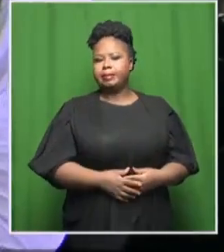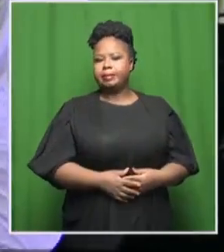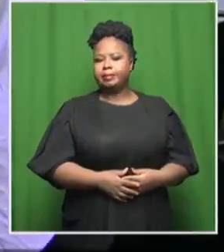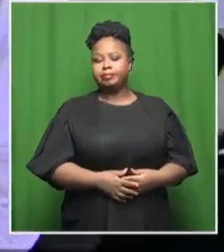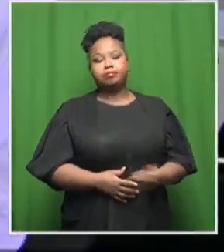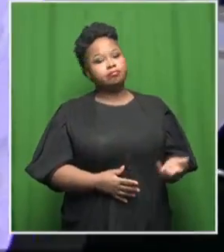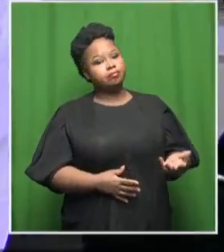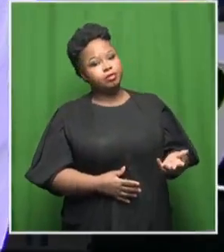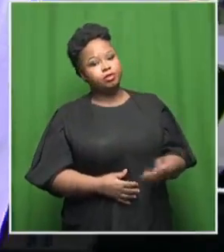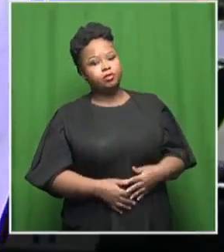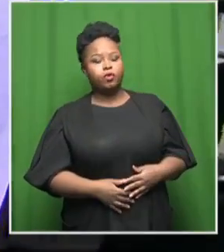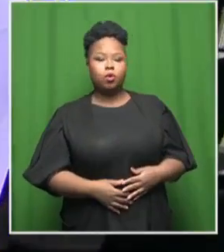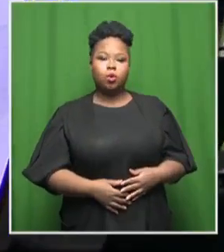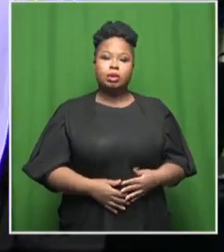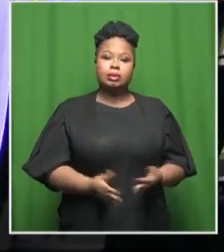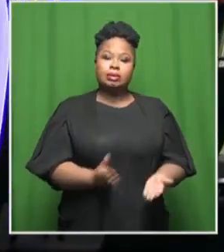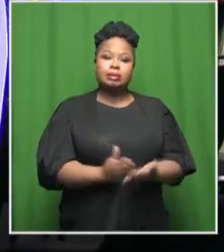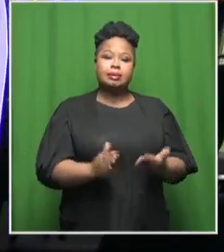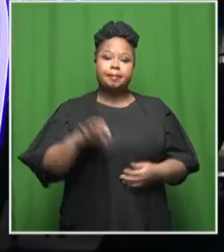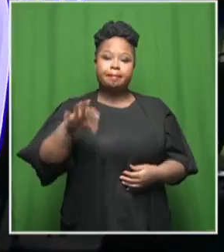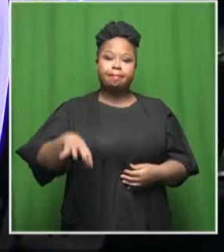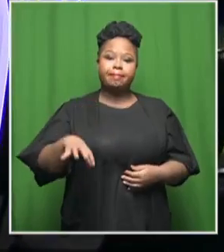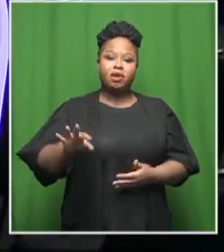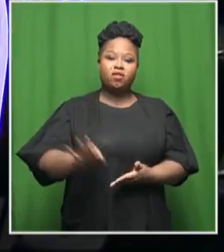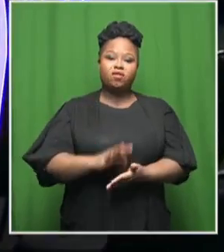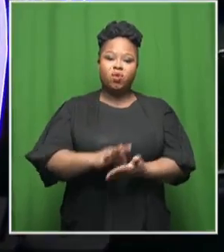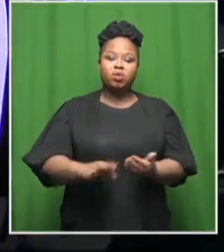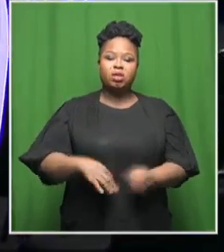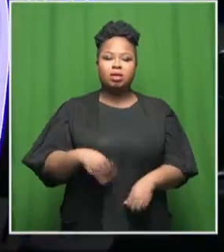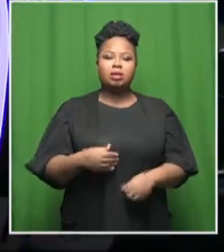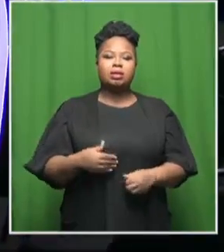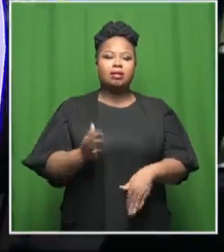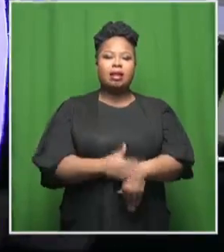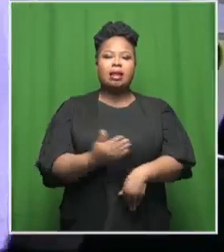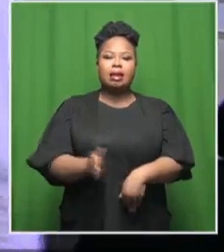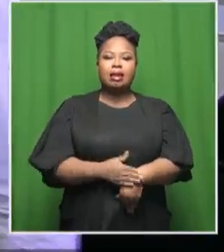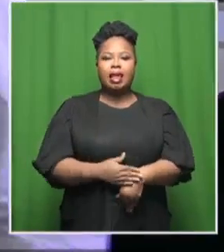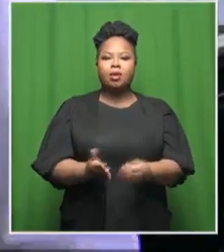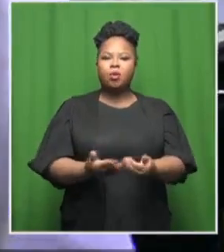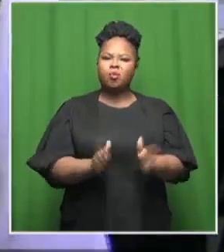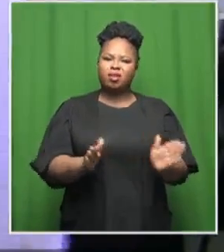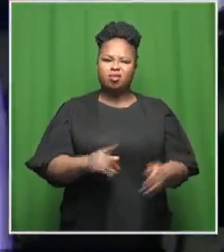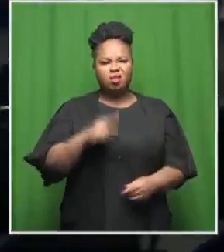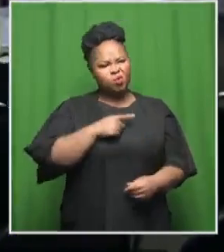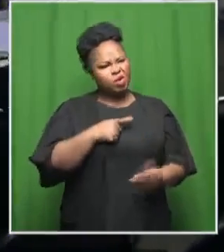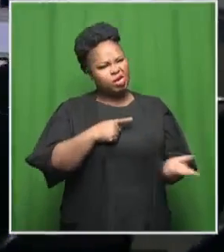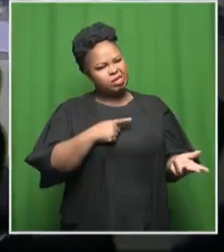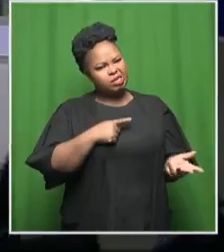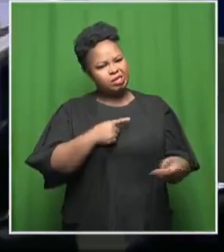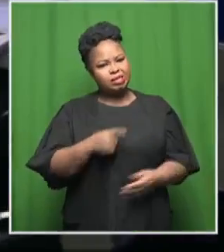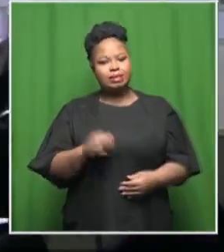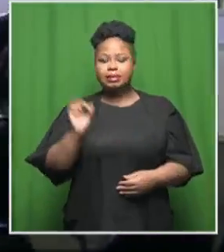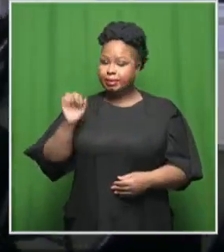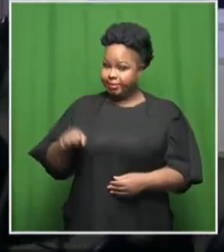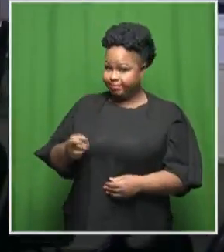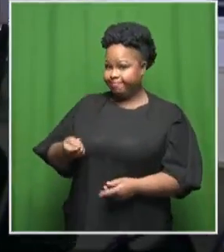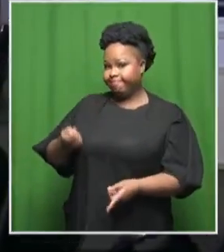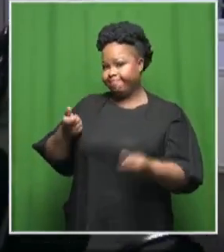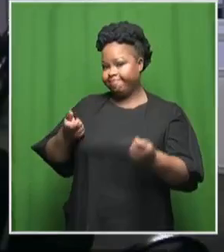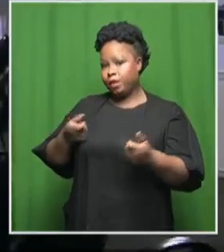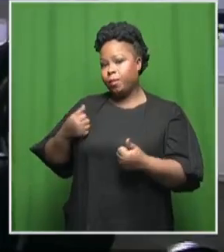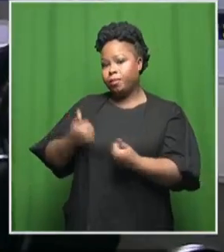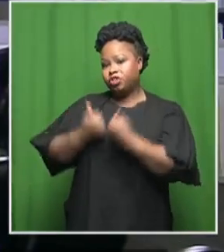the polling stations opening late and what was going on with that. Yes, now we did have some hiccups in the